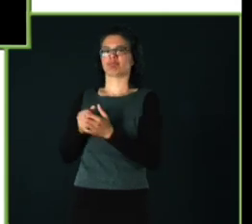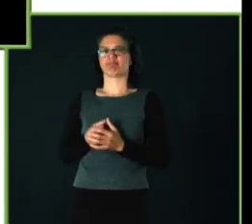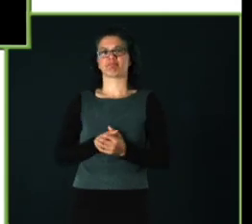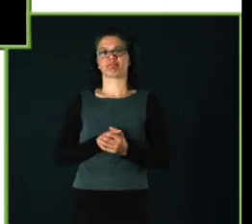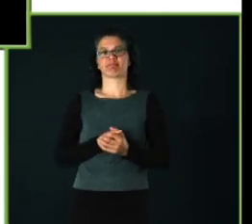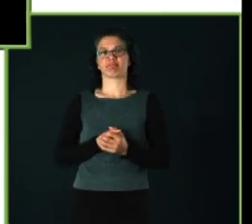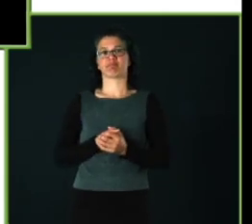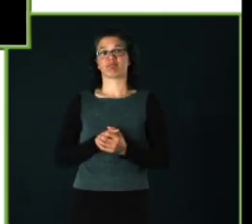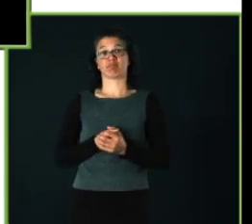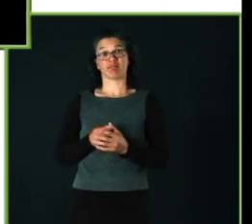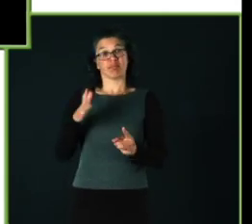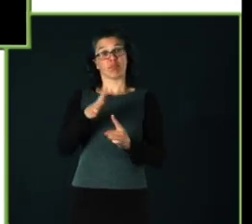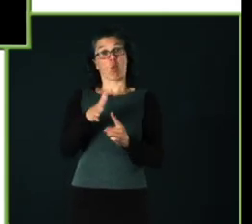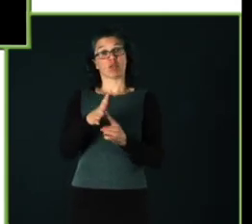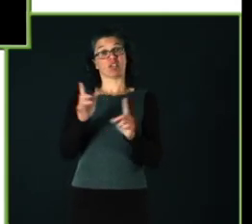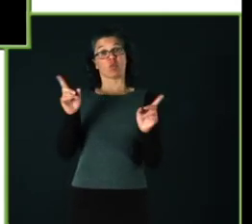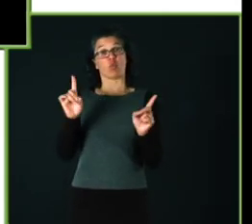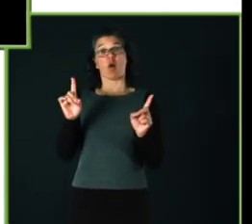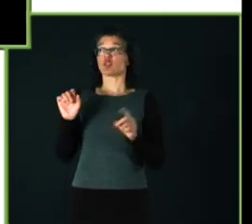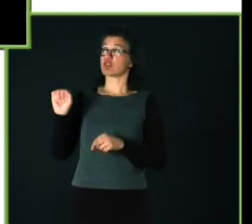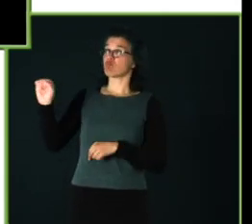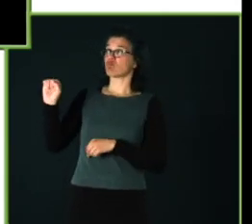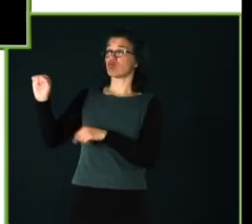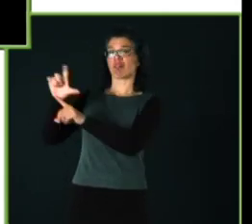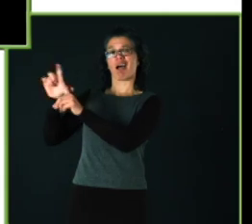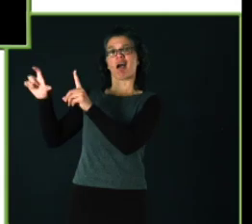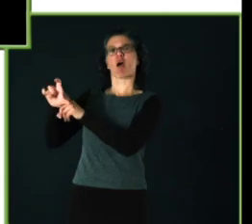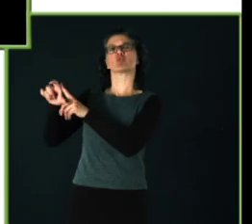And it comes down to the type of culture that you want to cultivate within that